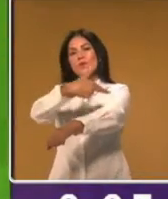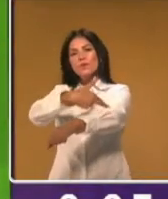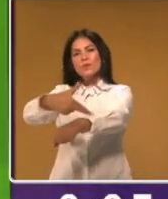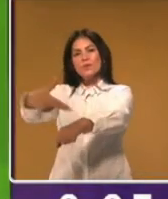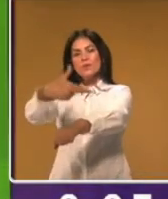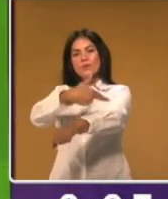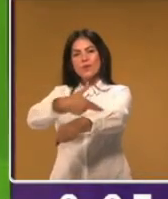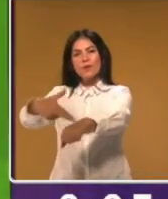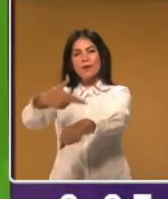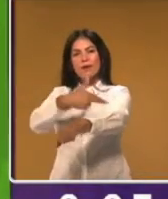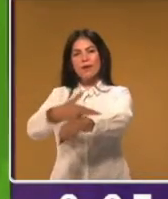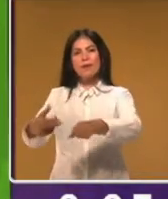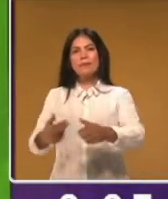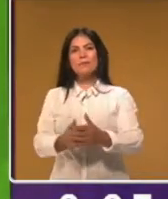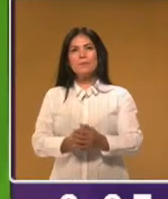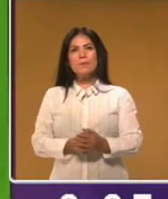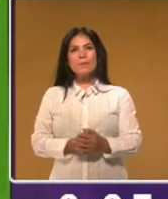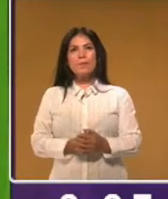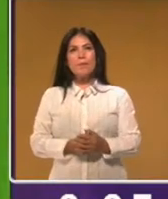I will practice more.